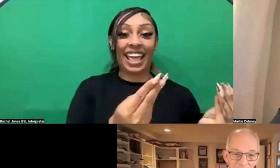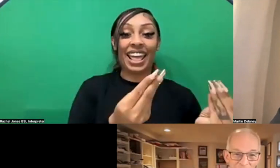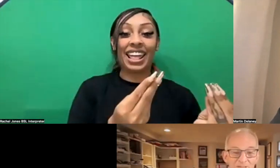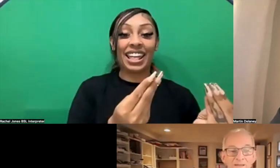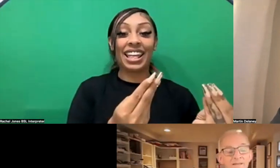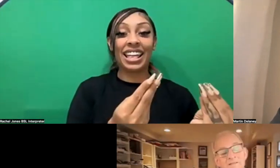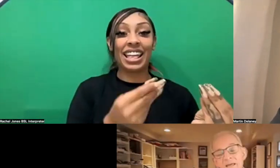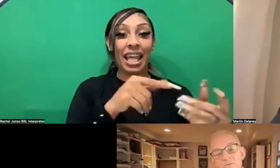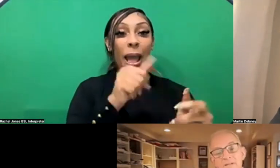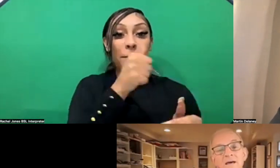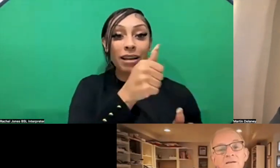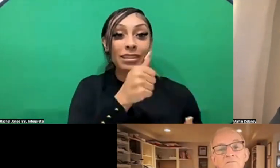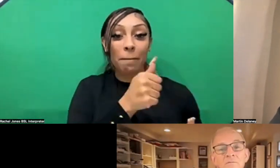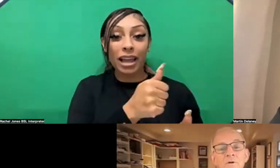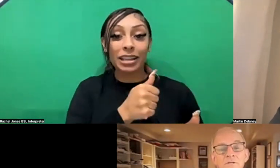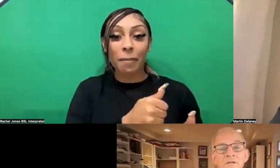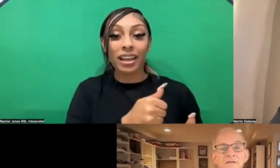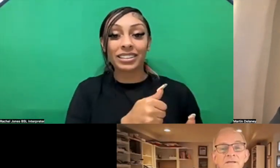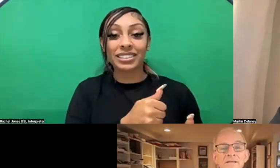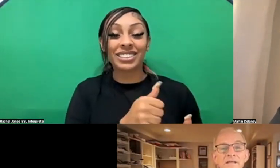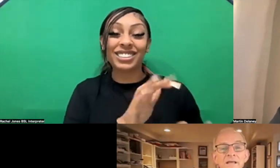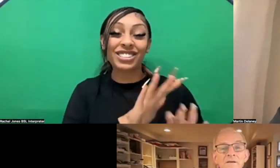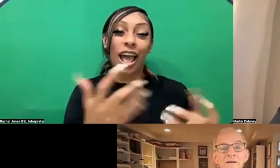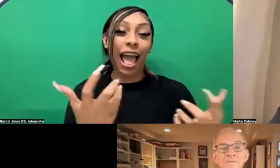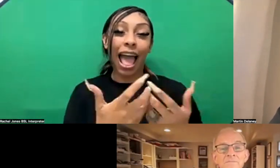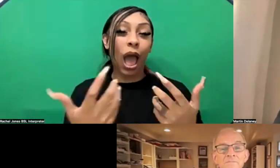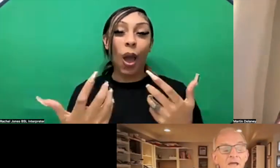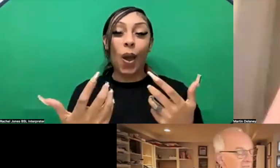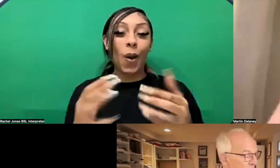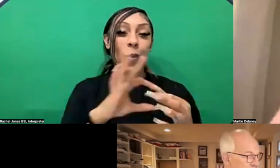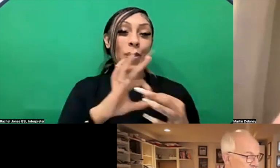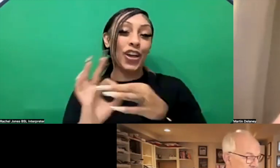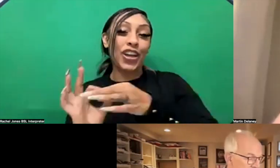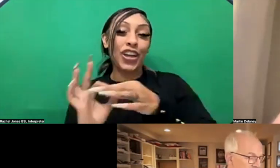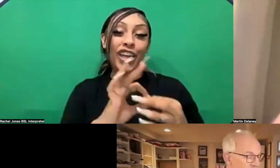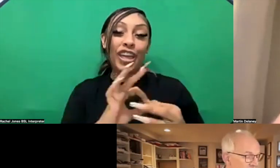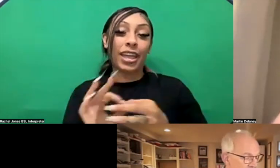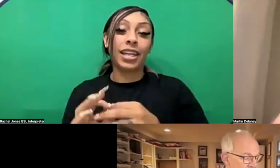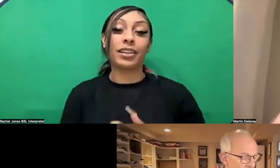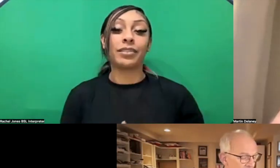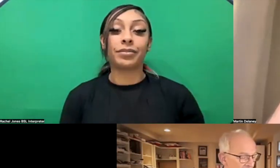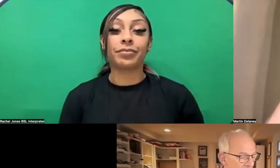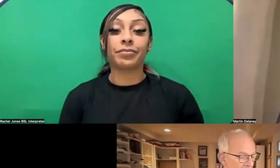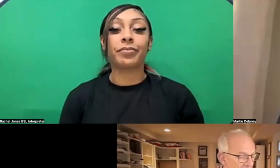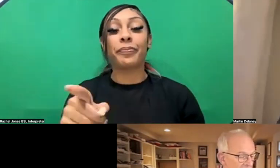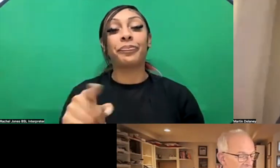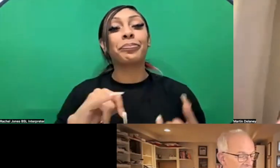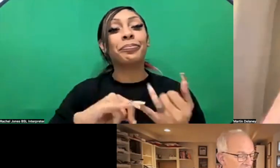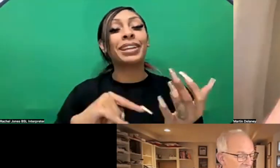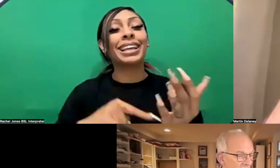feature. And that's really not what works. I think it was Steve Jobs who